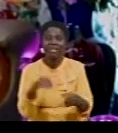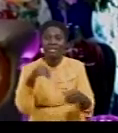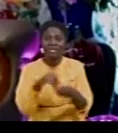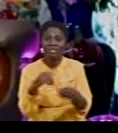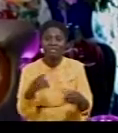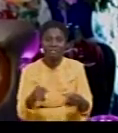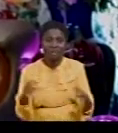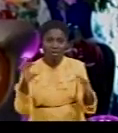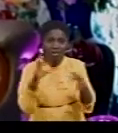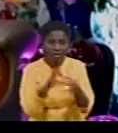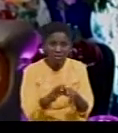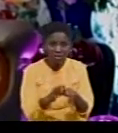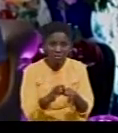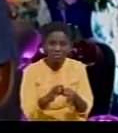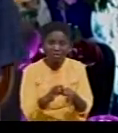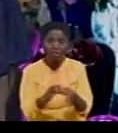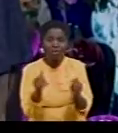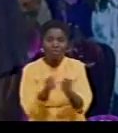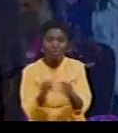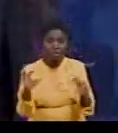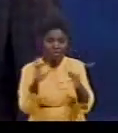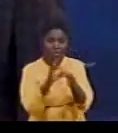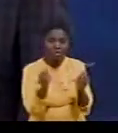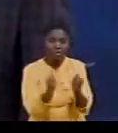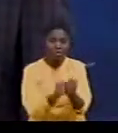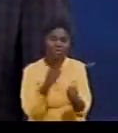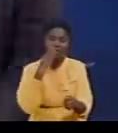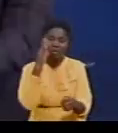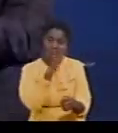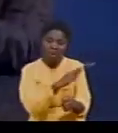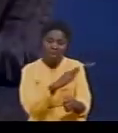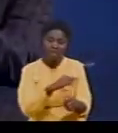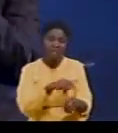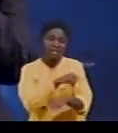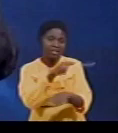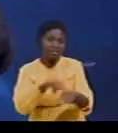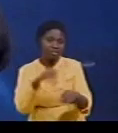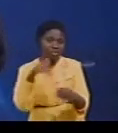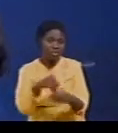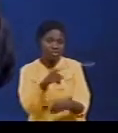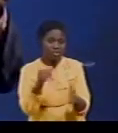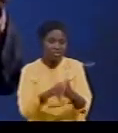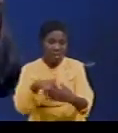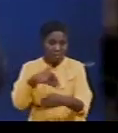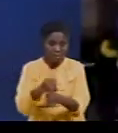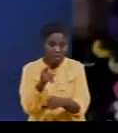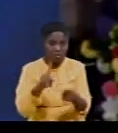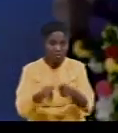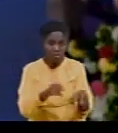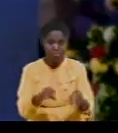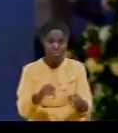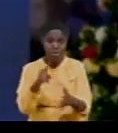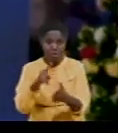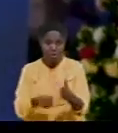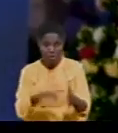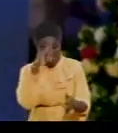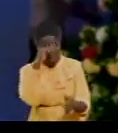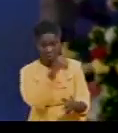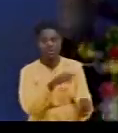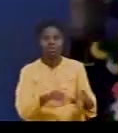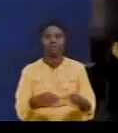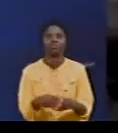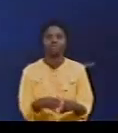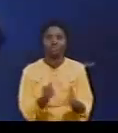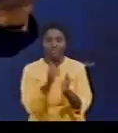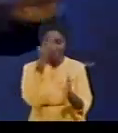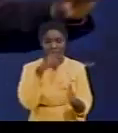bad nature in you that makes you to do what you do. That's why he said, among whom